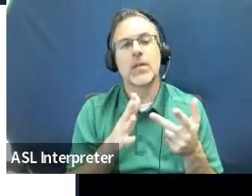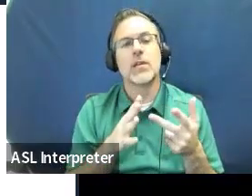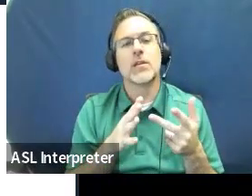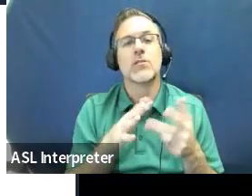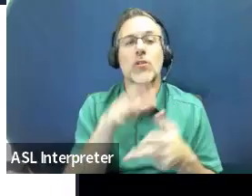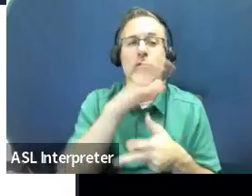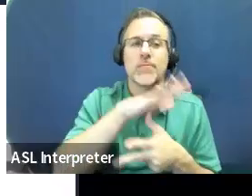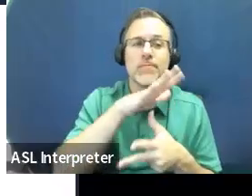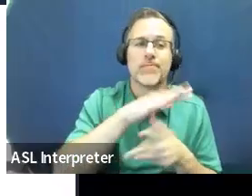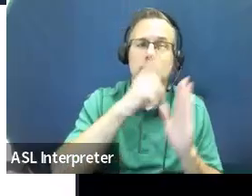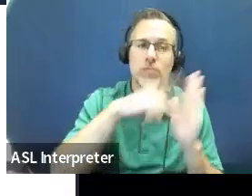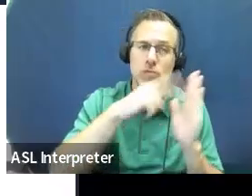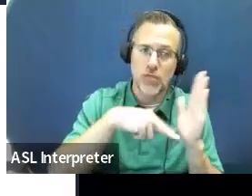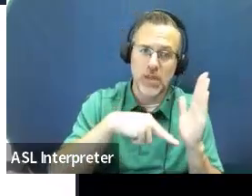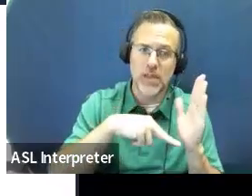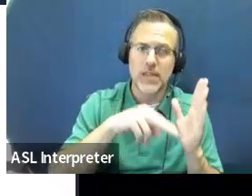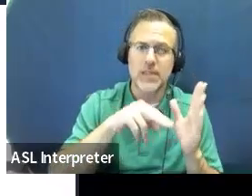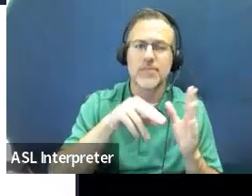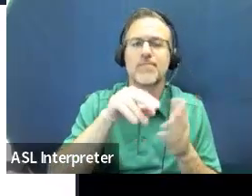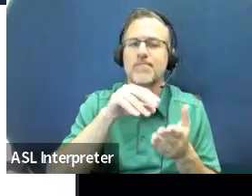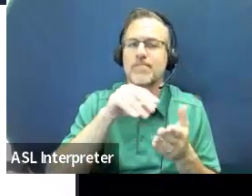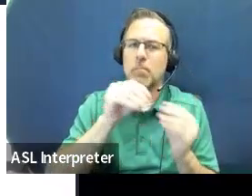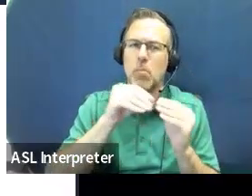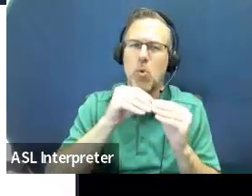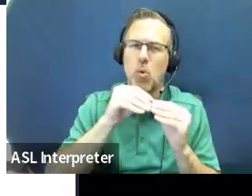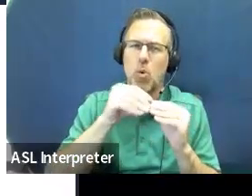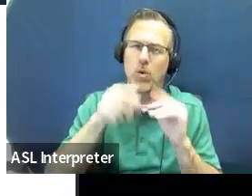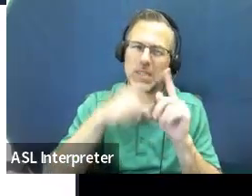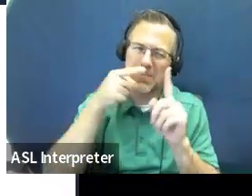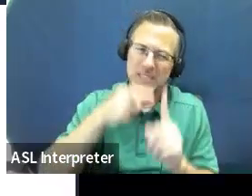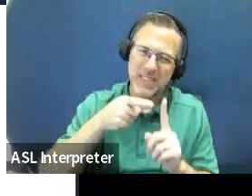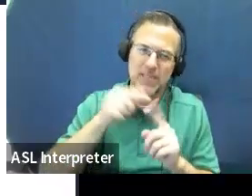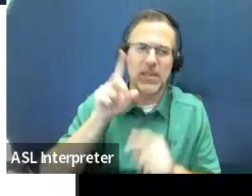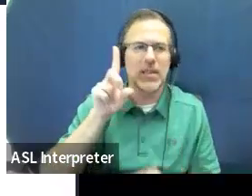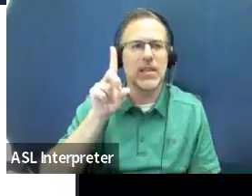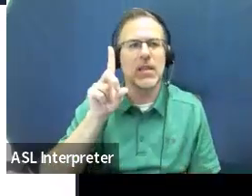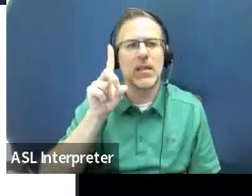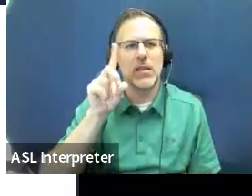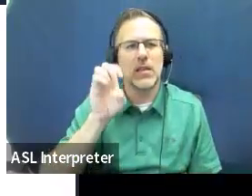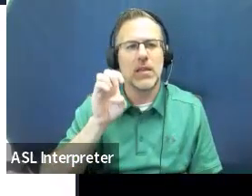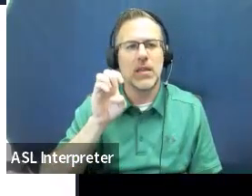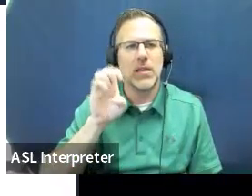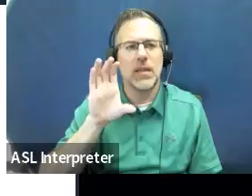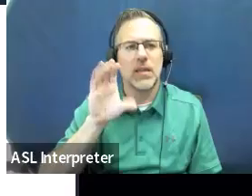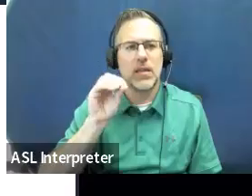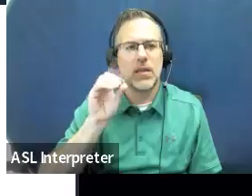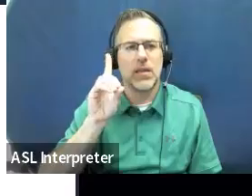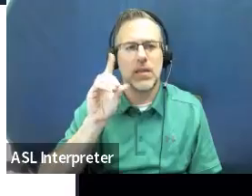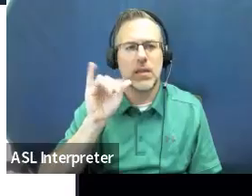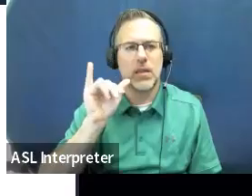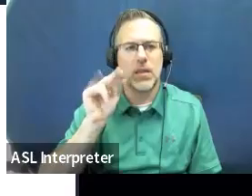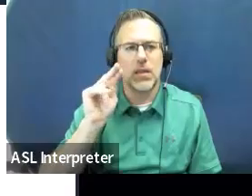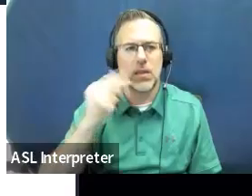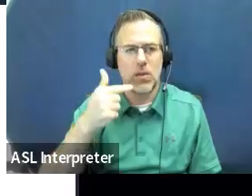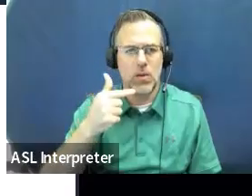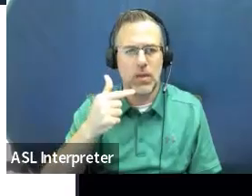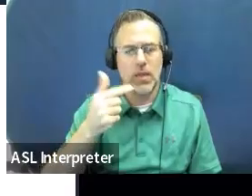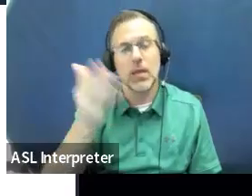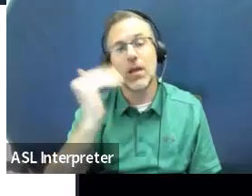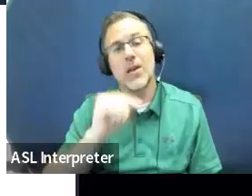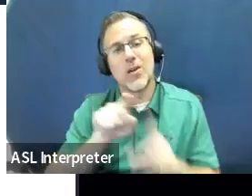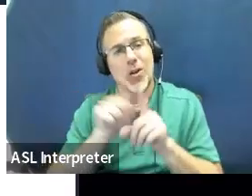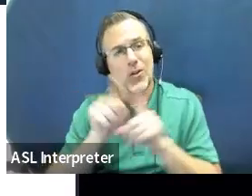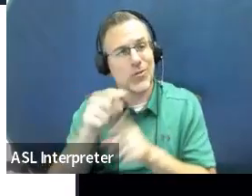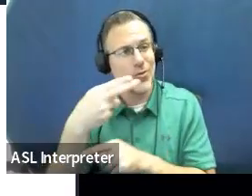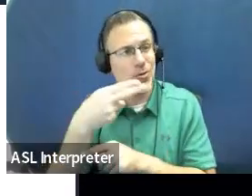they're really working on the decoding and comprehension pieces within reading. And so you can see there's also a how statement here